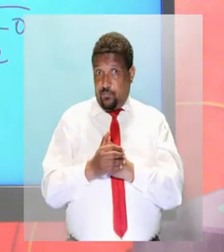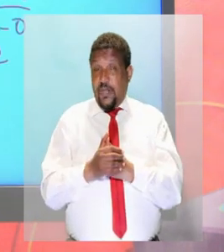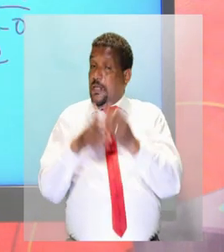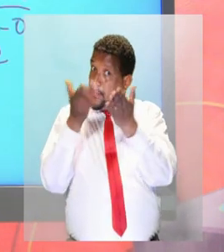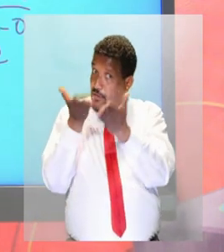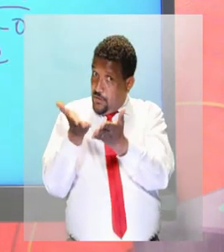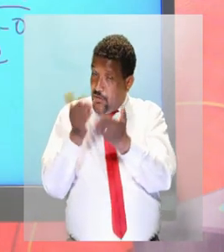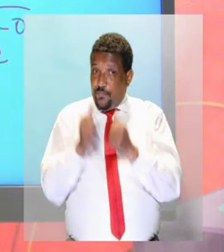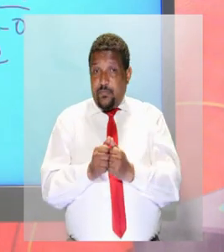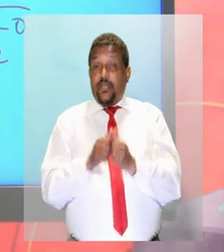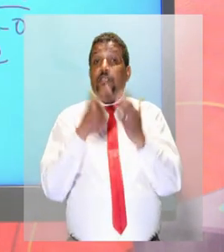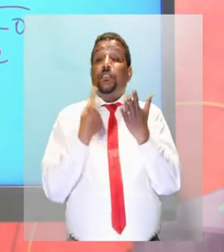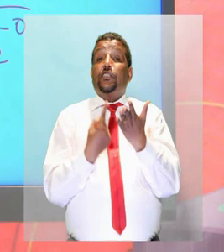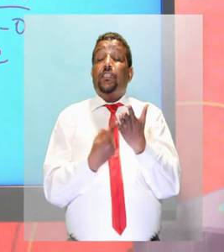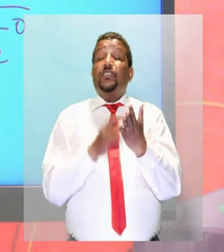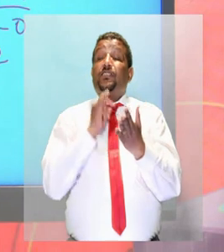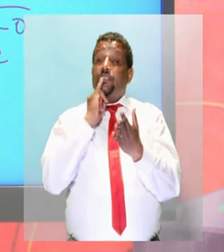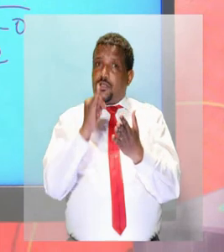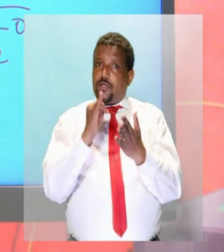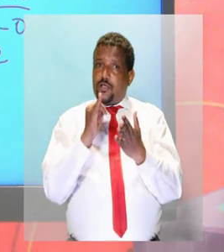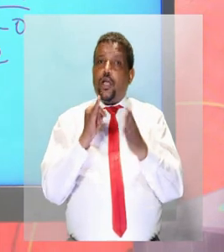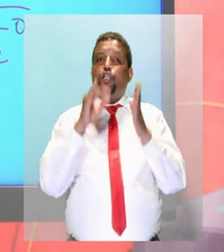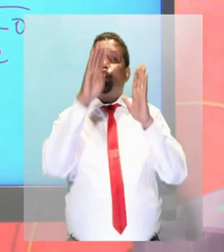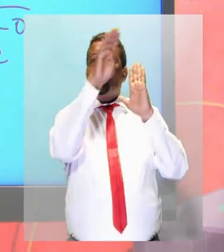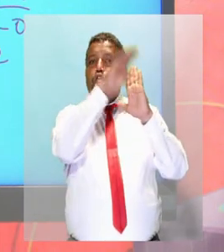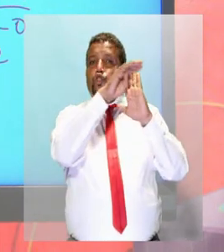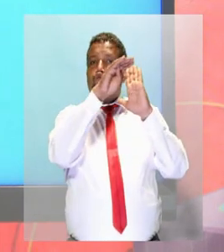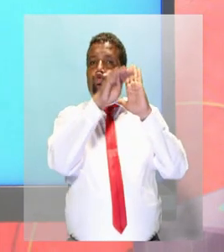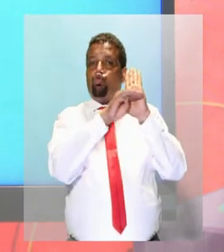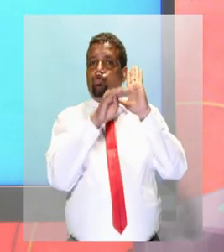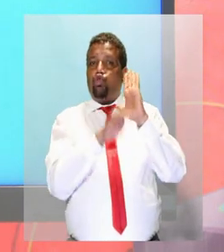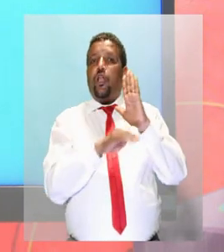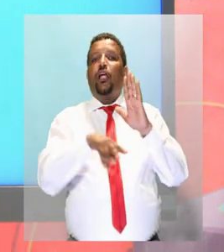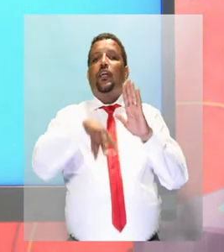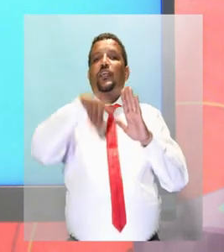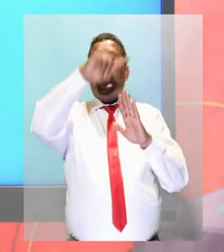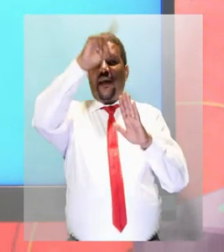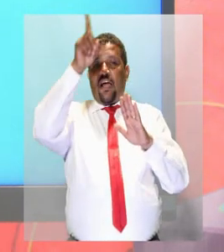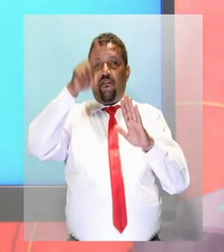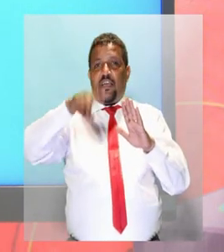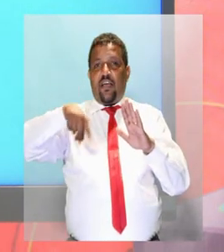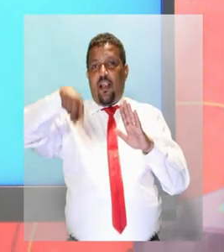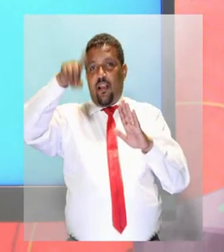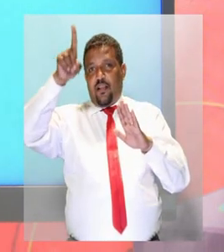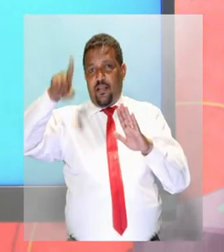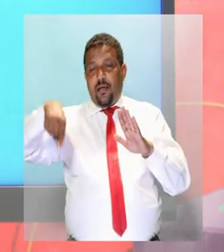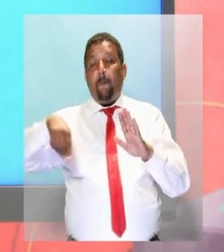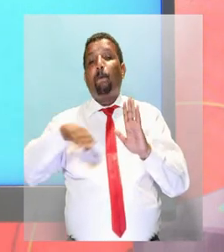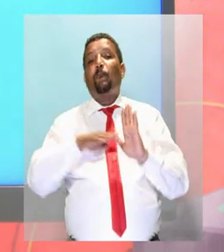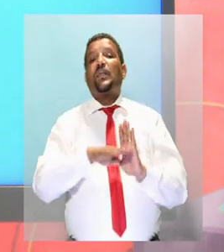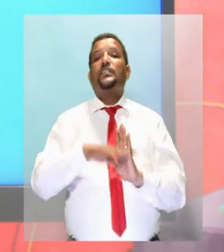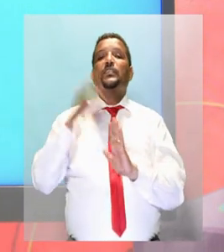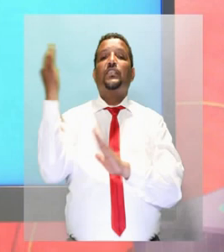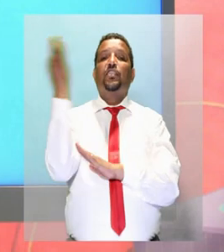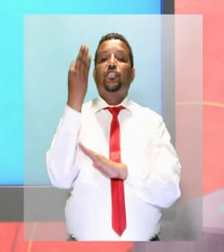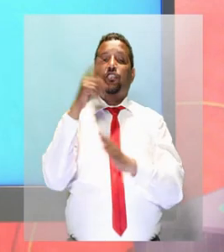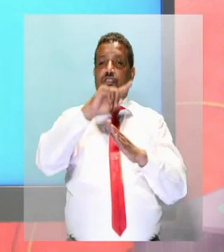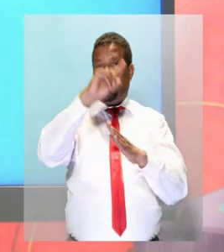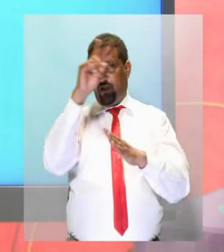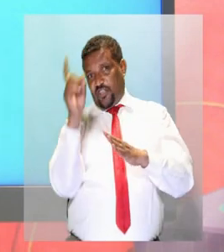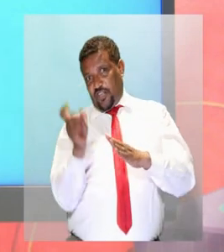In this is the schedule, and the graphical presentation is this